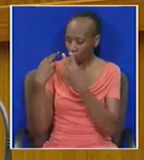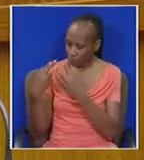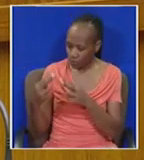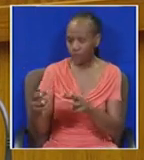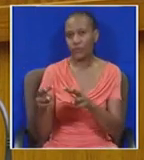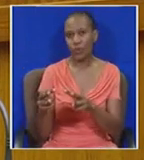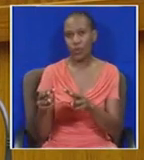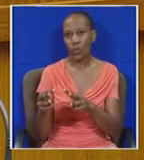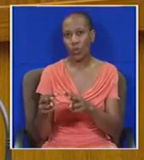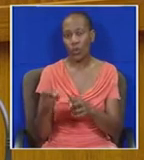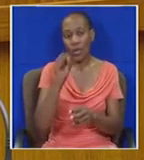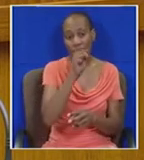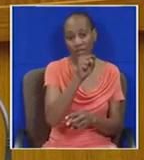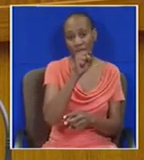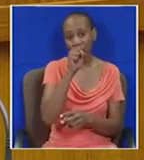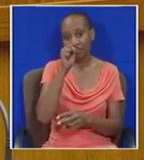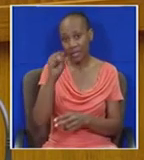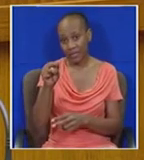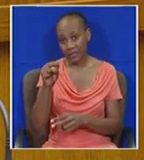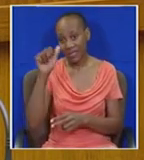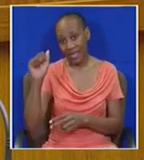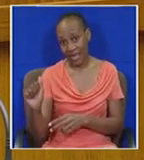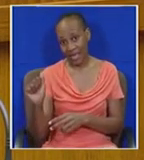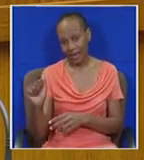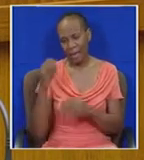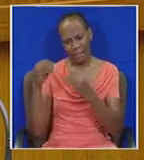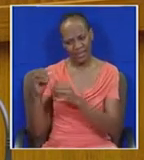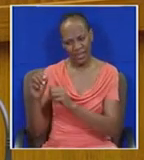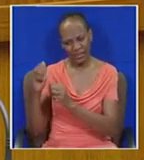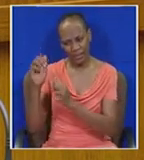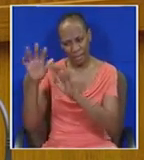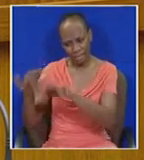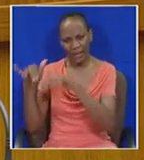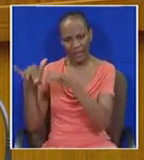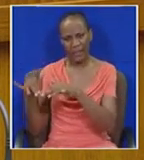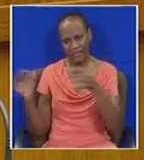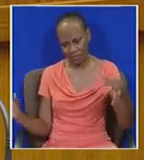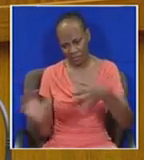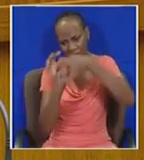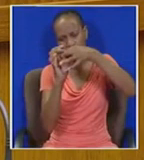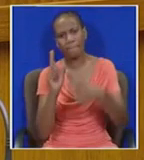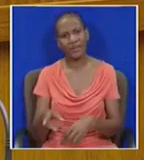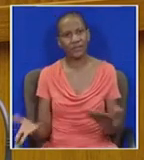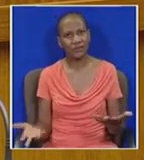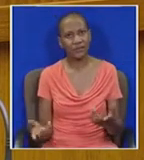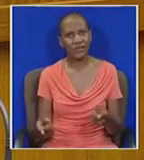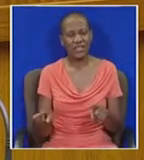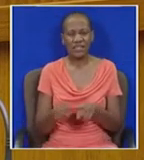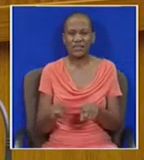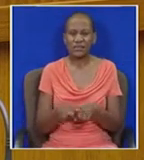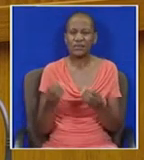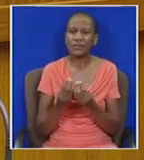of the State Security Agency in the business of Parliament. Though something as minute as